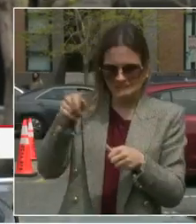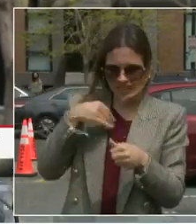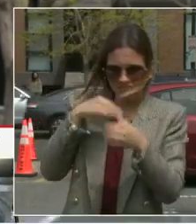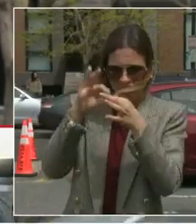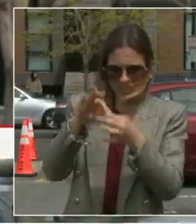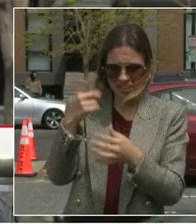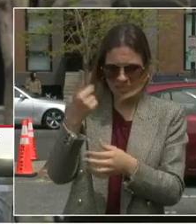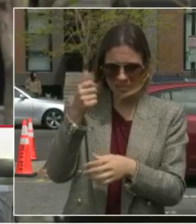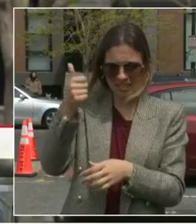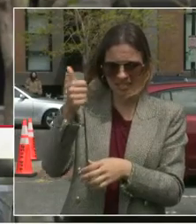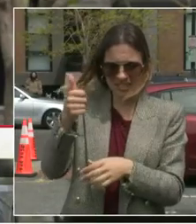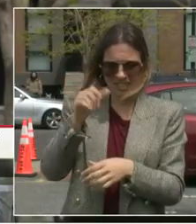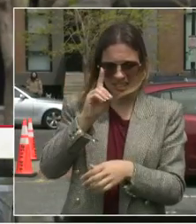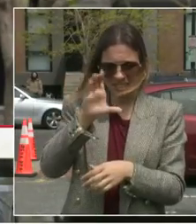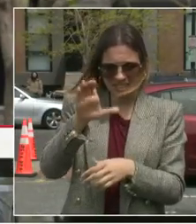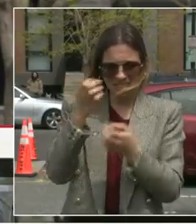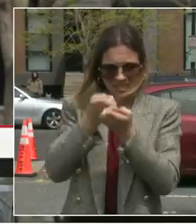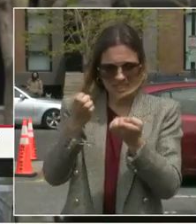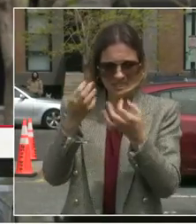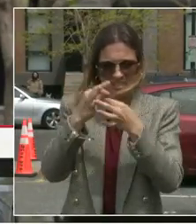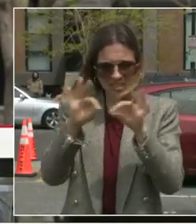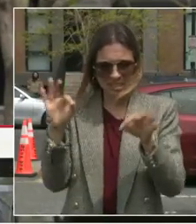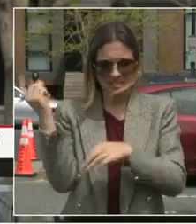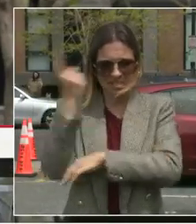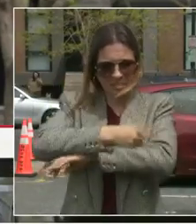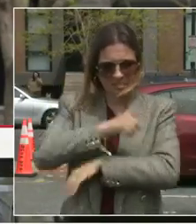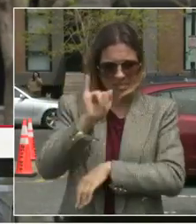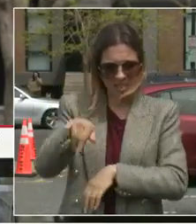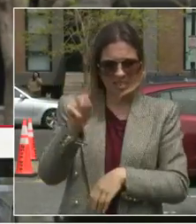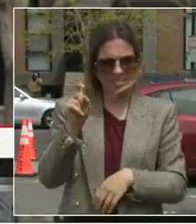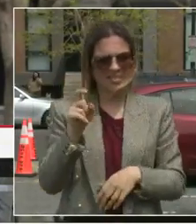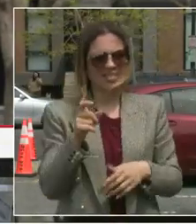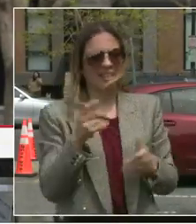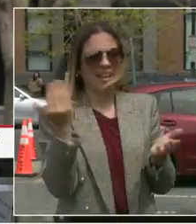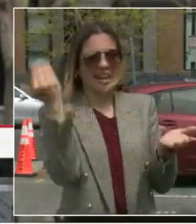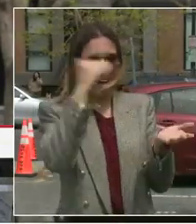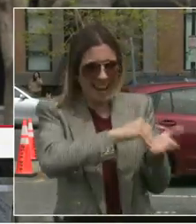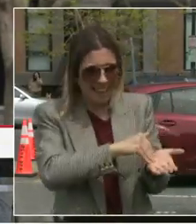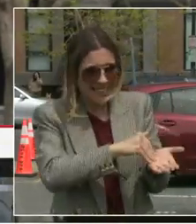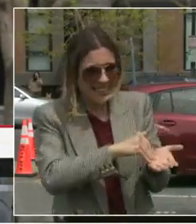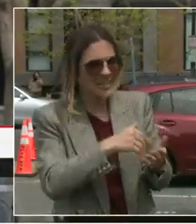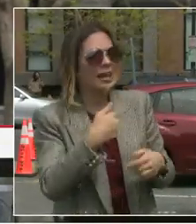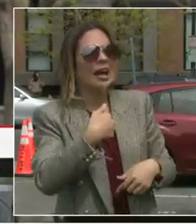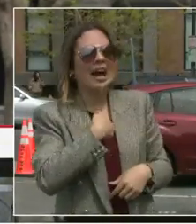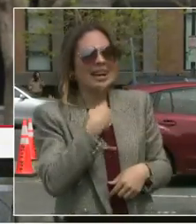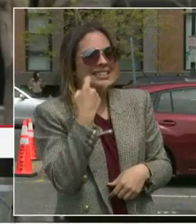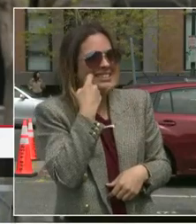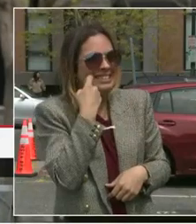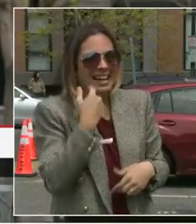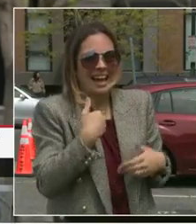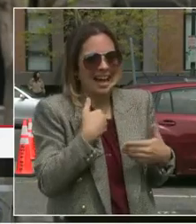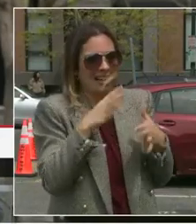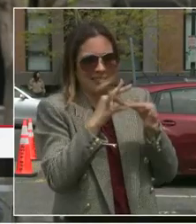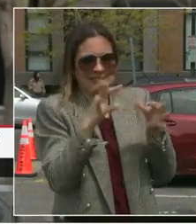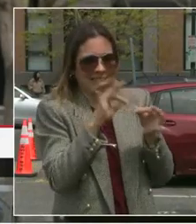District of Columbia and Emancipation Day celebration with? I'm not, again, I'm only hearing those remarks for the first